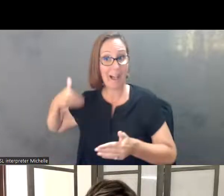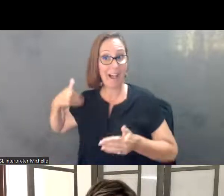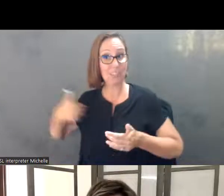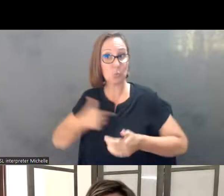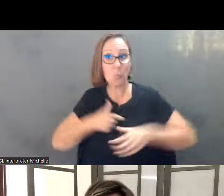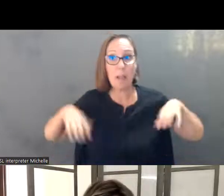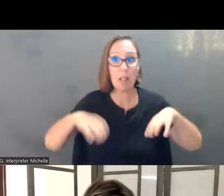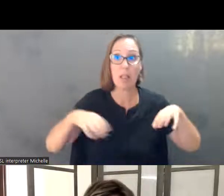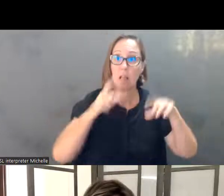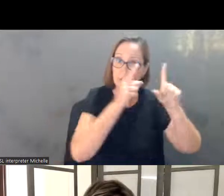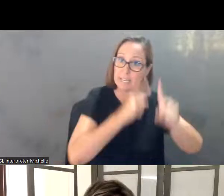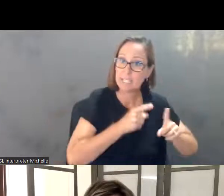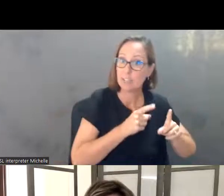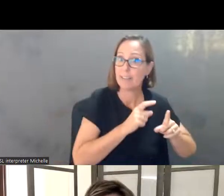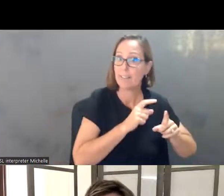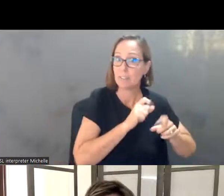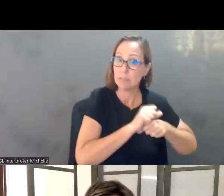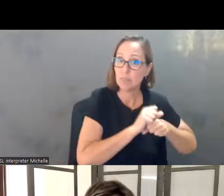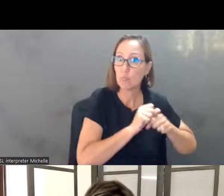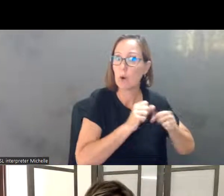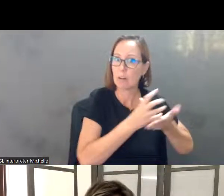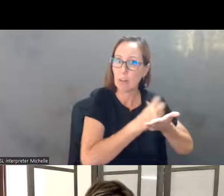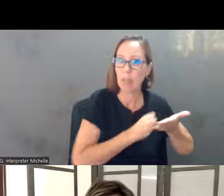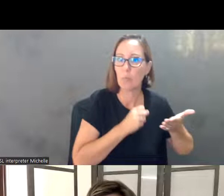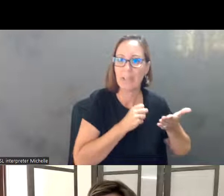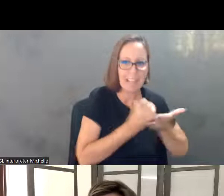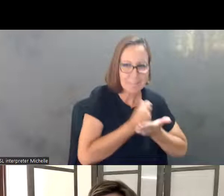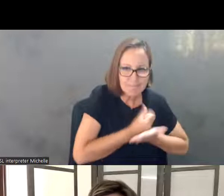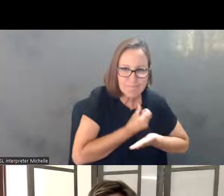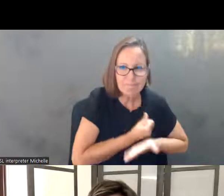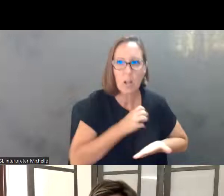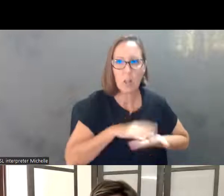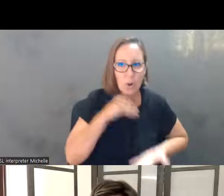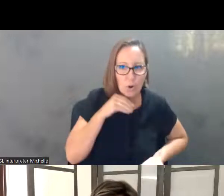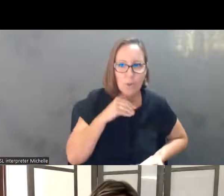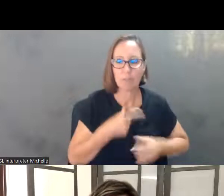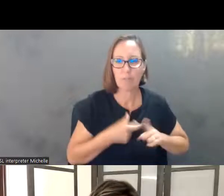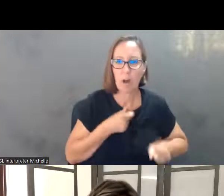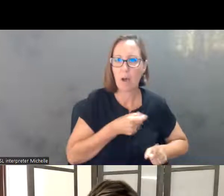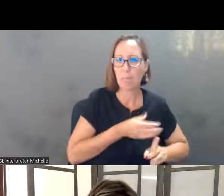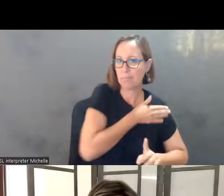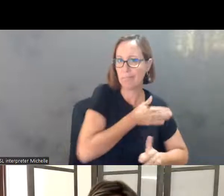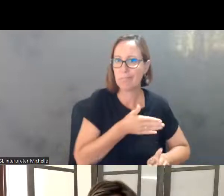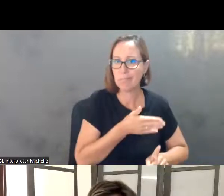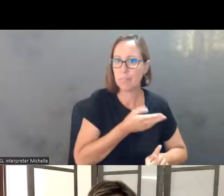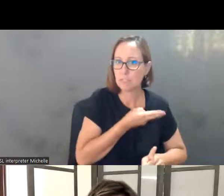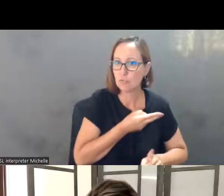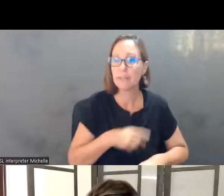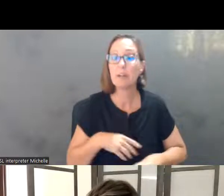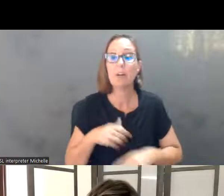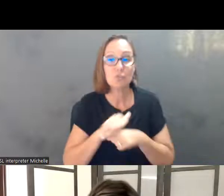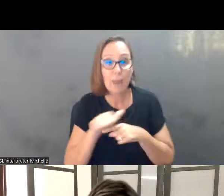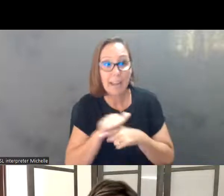other states that we can learn from and leverage that learning. We wanted to learn a little bit about training formats,